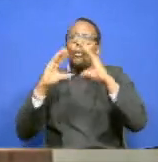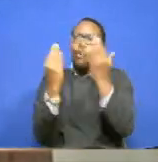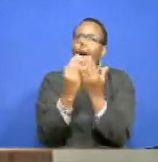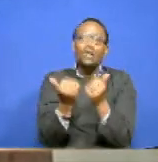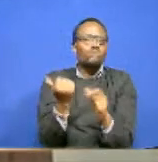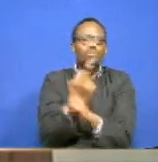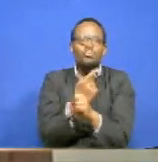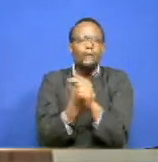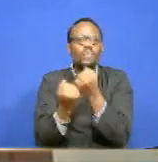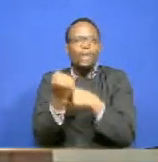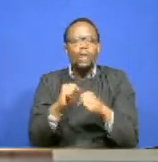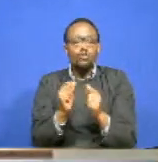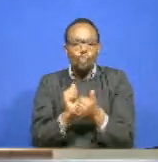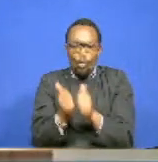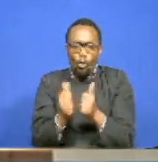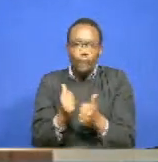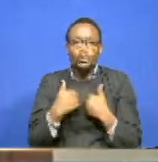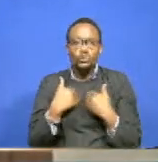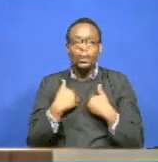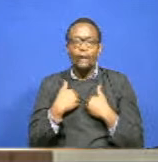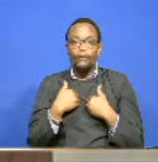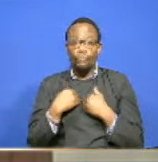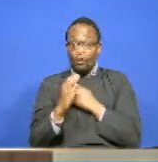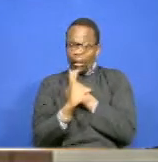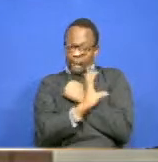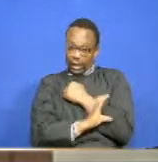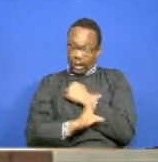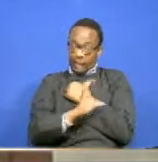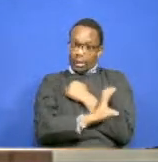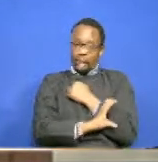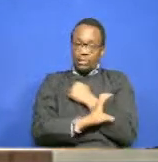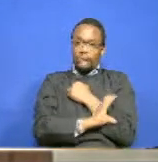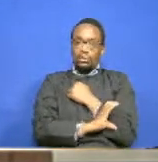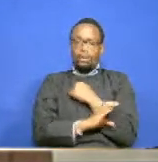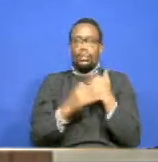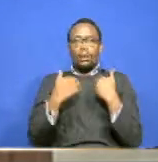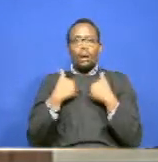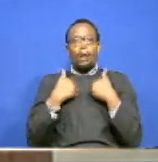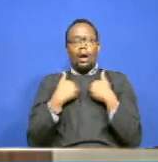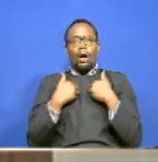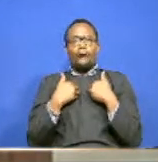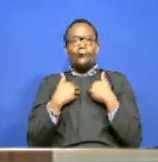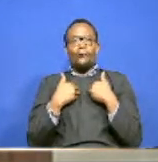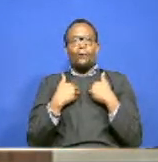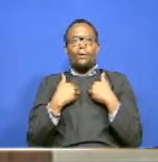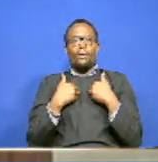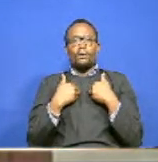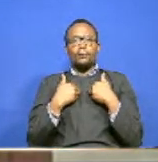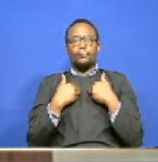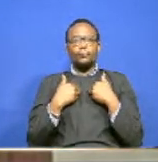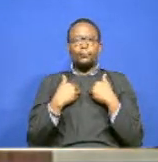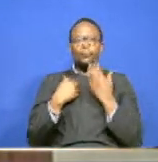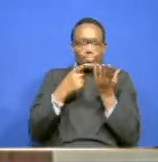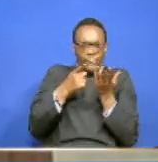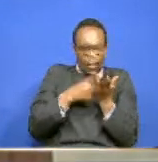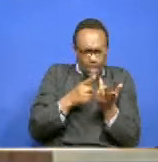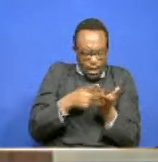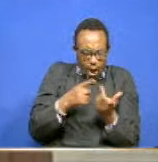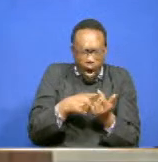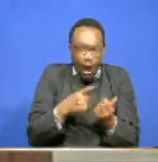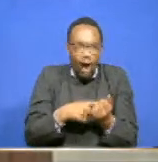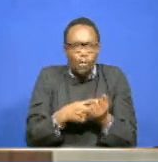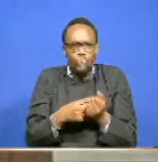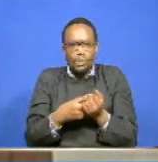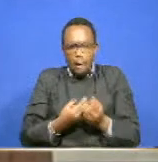others. Normally, a country that has the largest tally of the